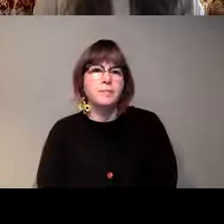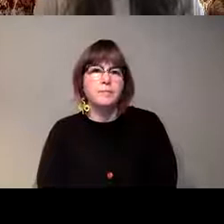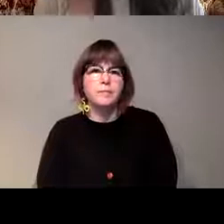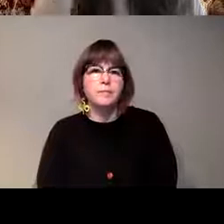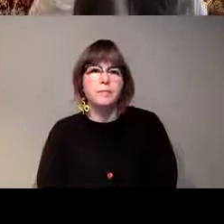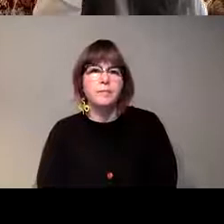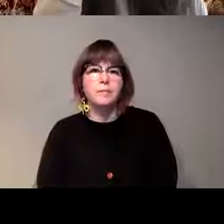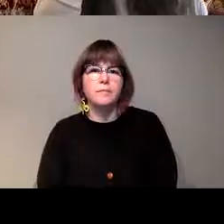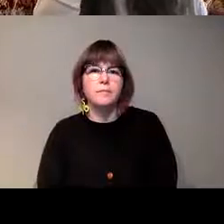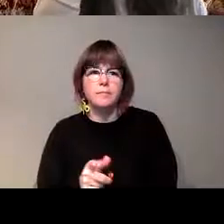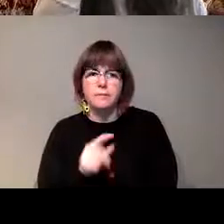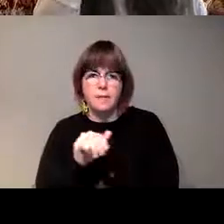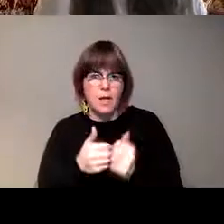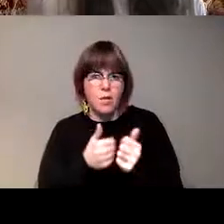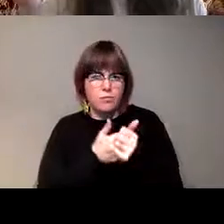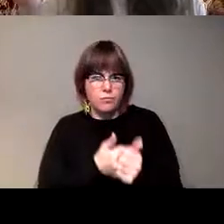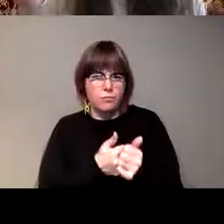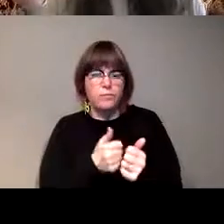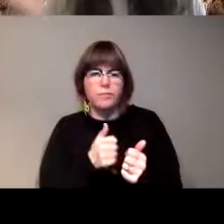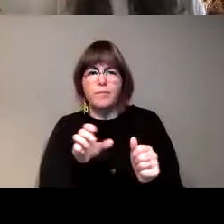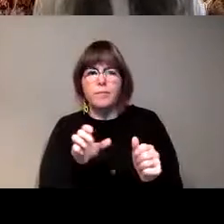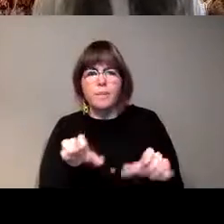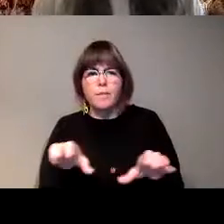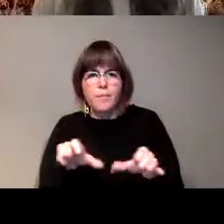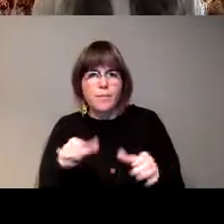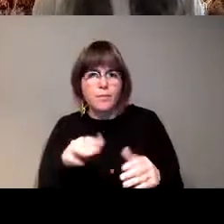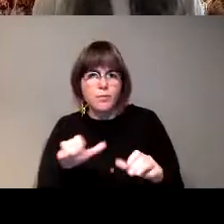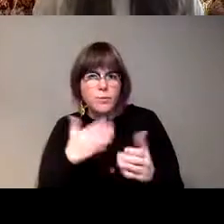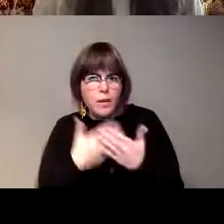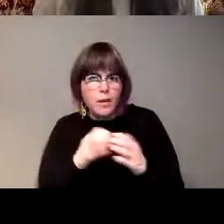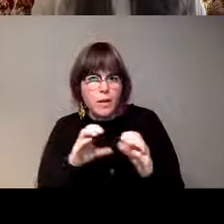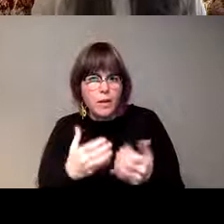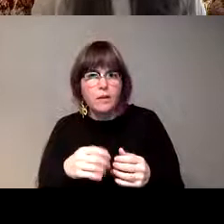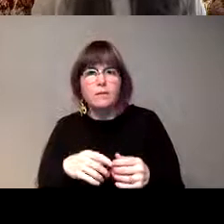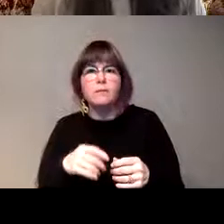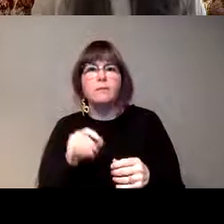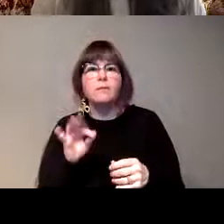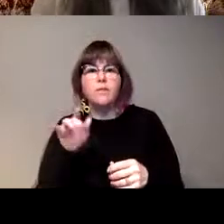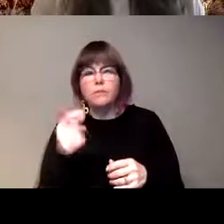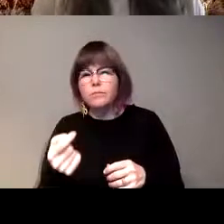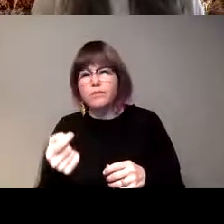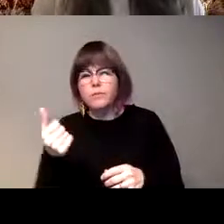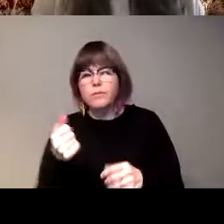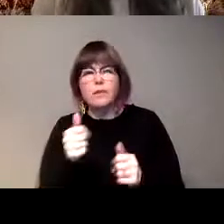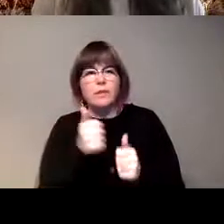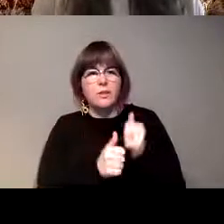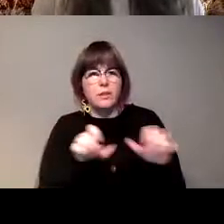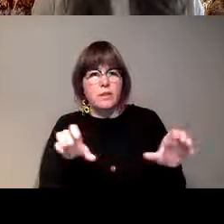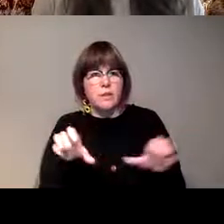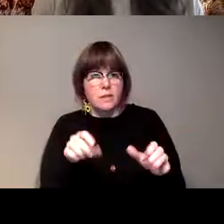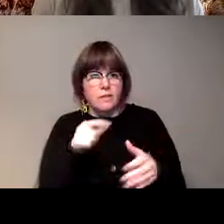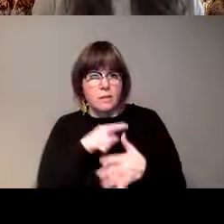keep track of how they're performing in your class and remove them. And then for each of the